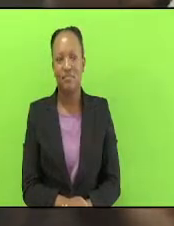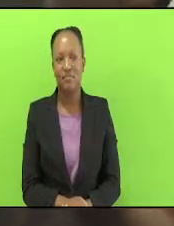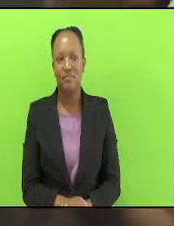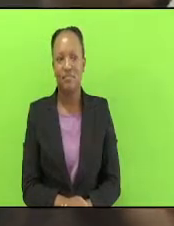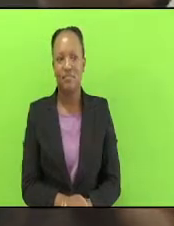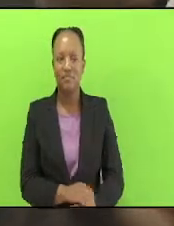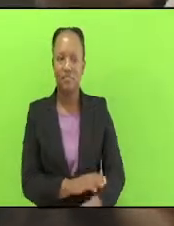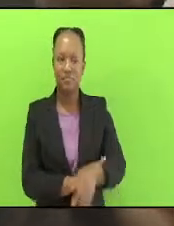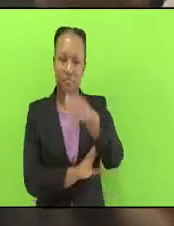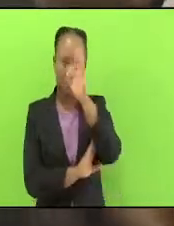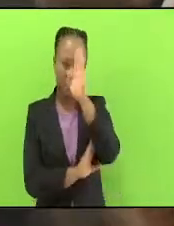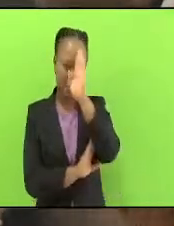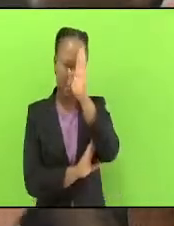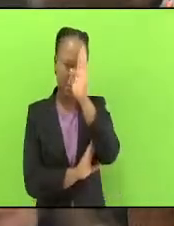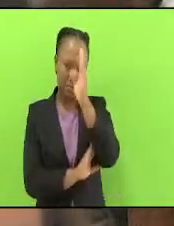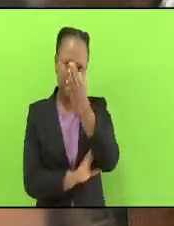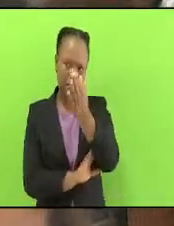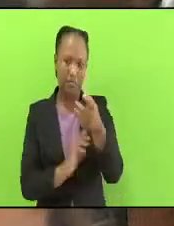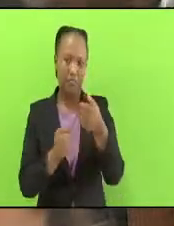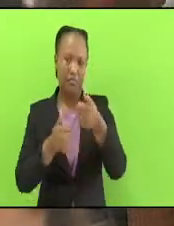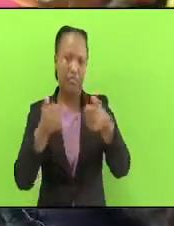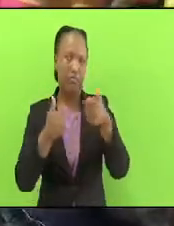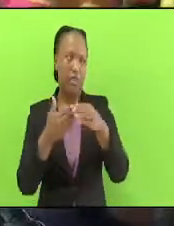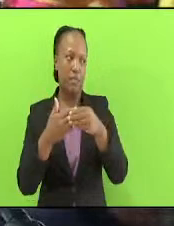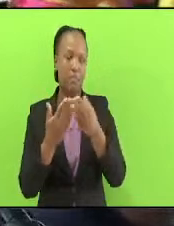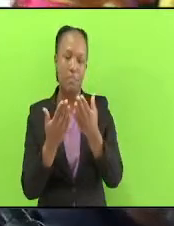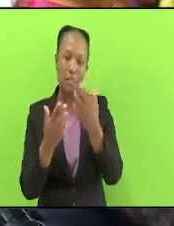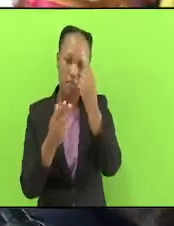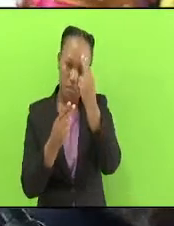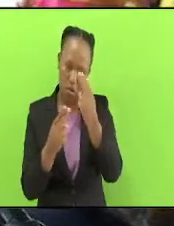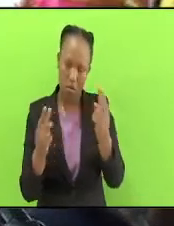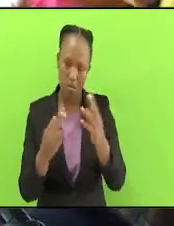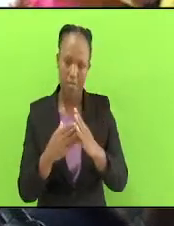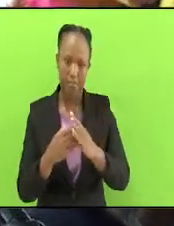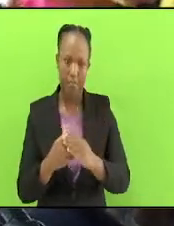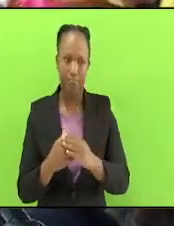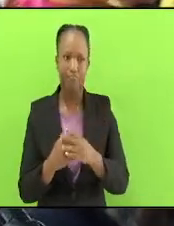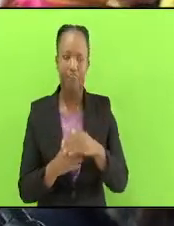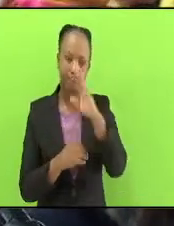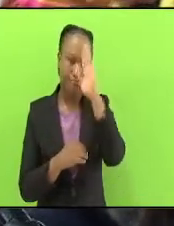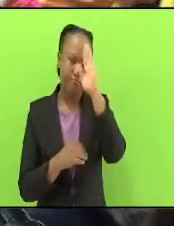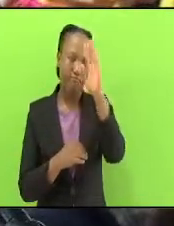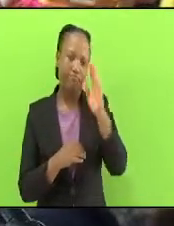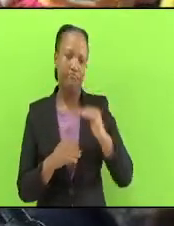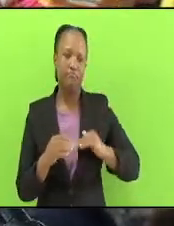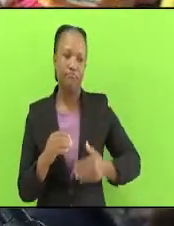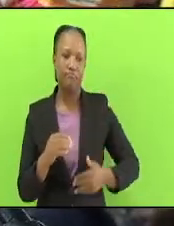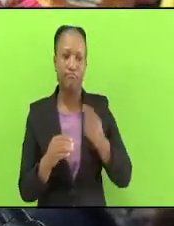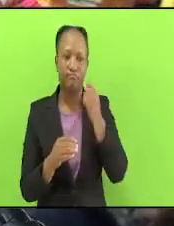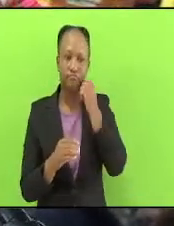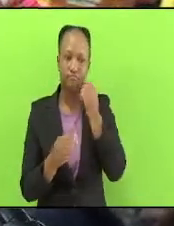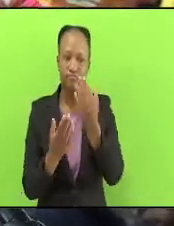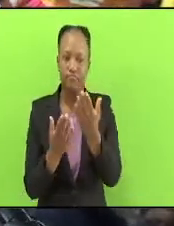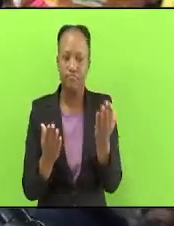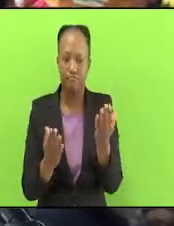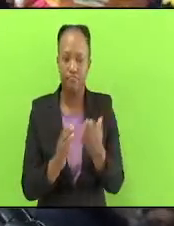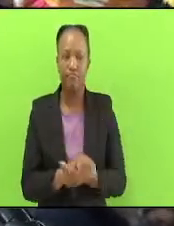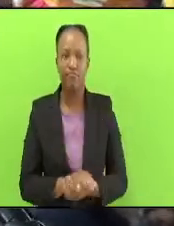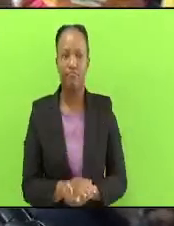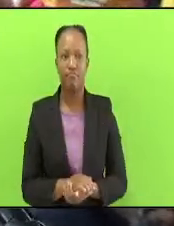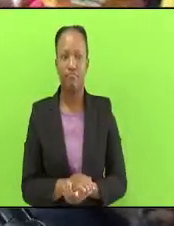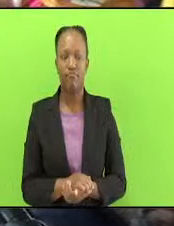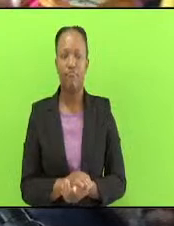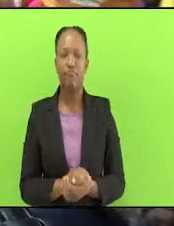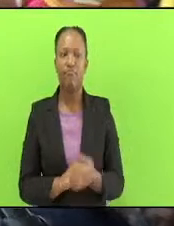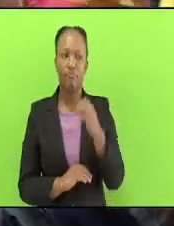Good afternoon, honorable members. Dumela maloko a tlotlegang. Good afternoon, ladies and gentlemen. Bo mma le borra ke a le dumedisa. Ka lebitso